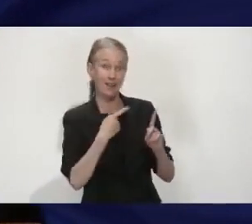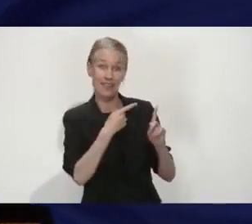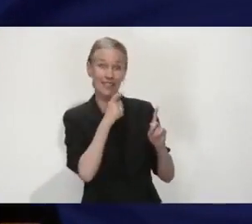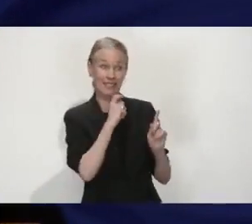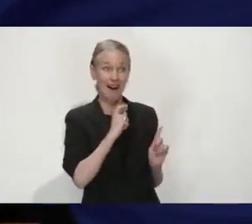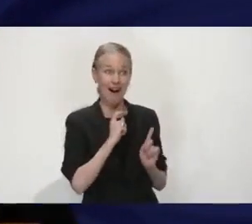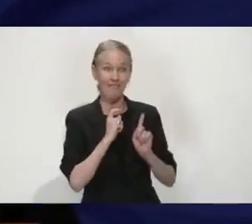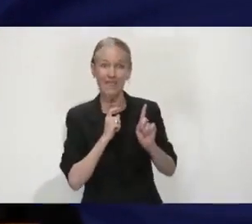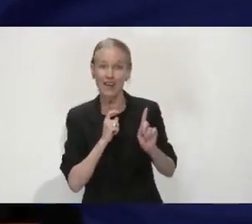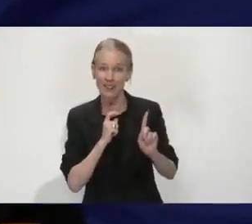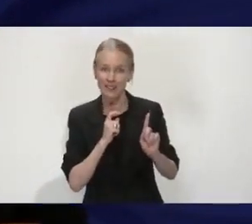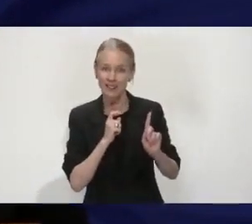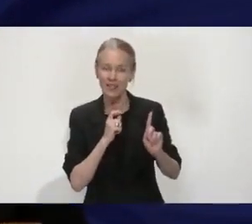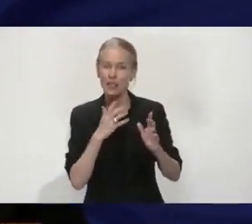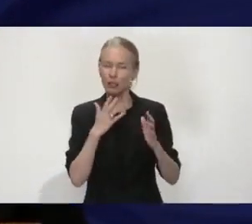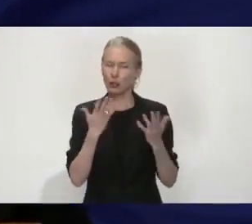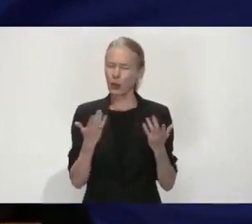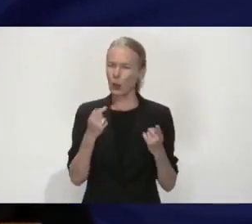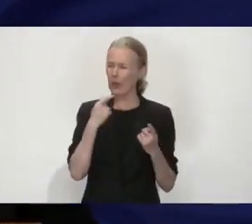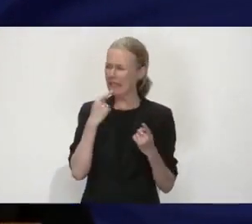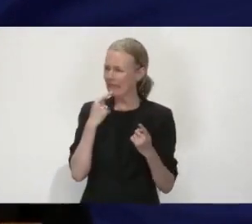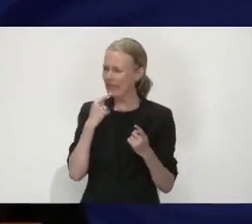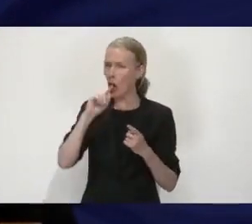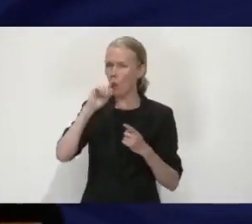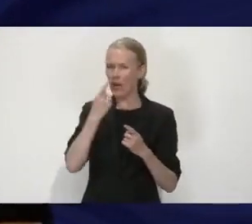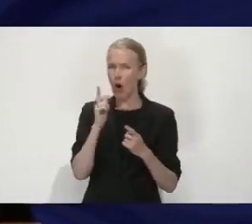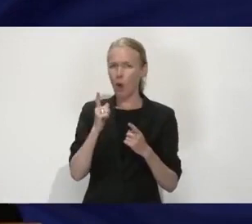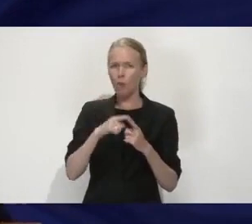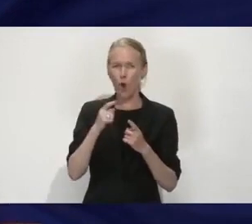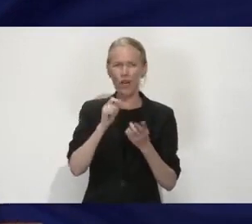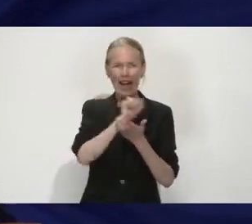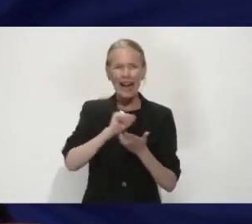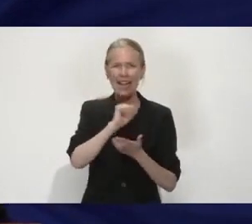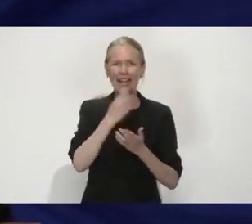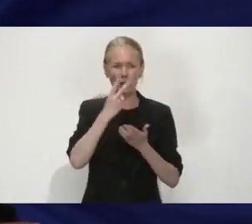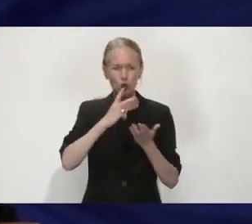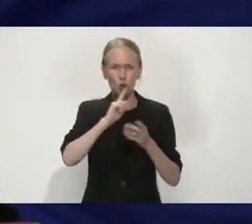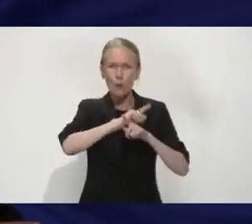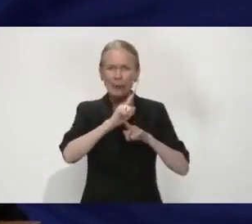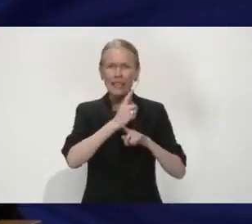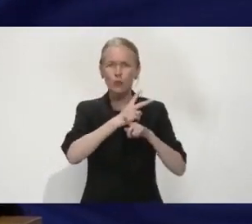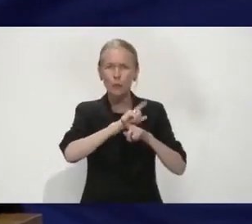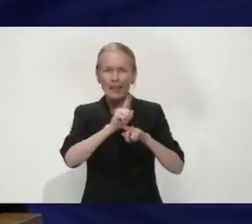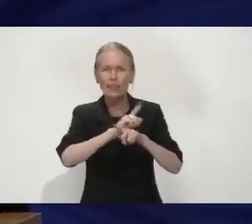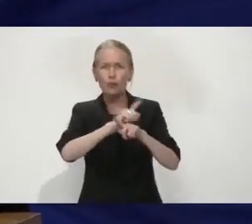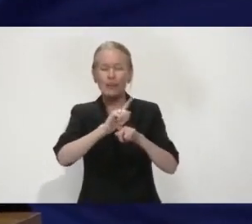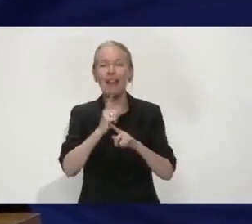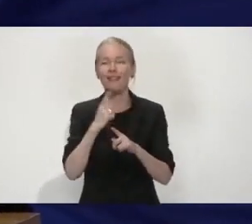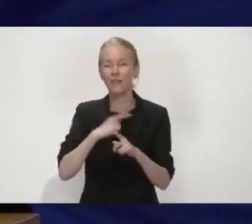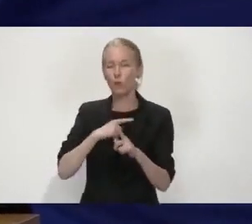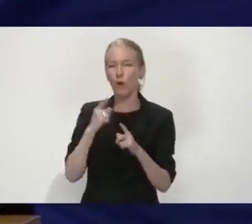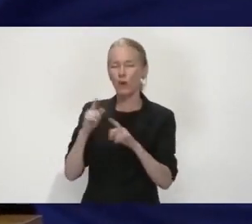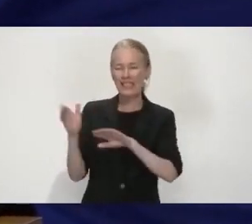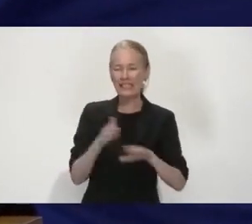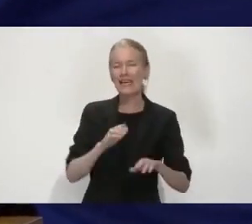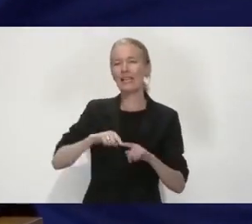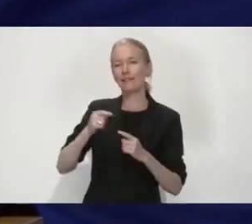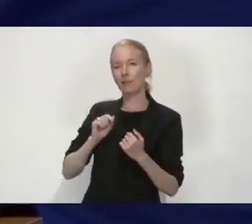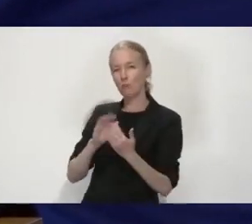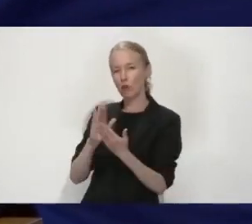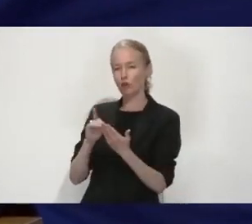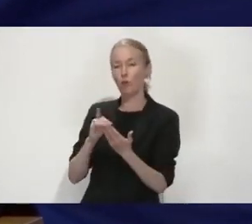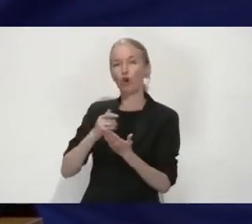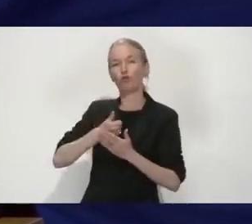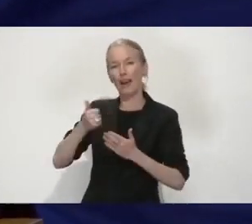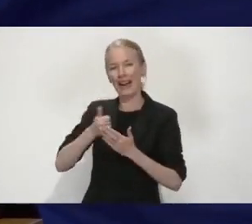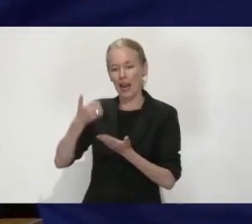layer in other processes like the use of hand sanitiser. Just back on the numbers that you were quoting at the start, how many days 12 tests were